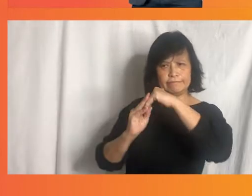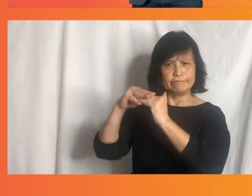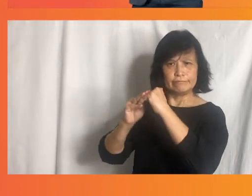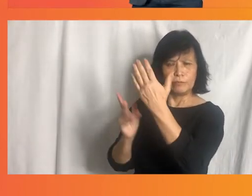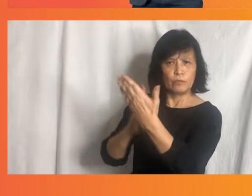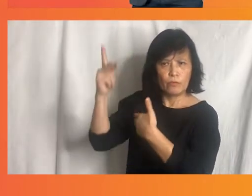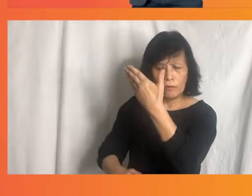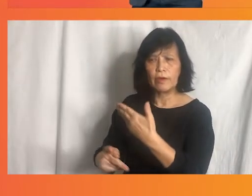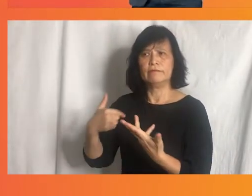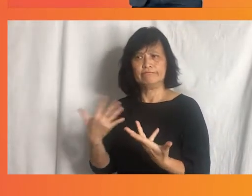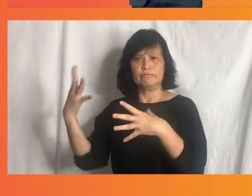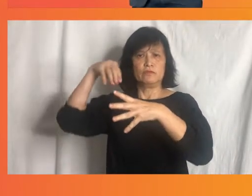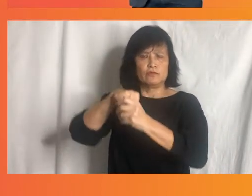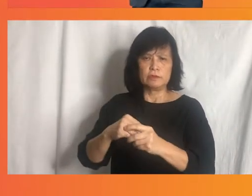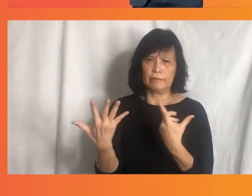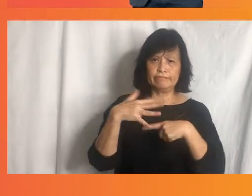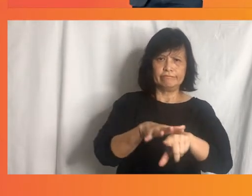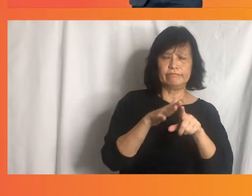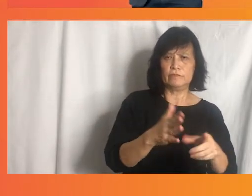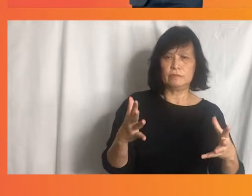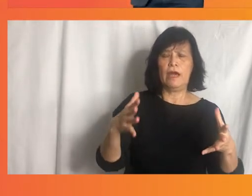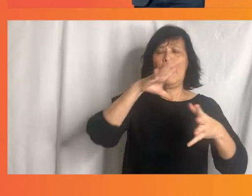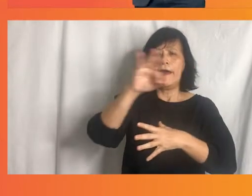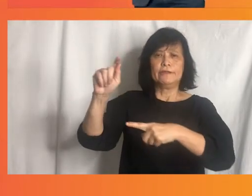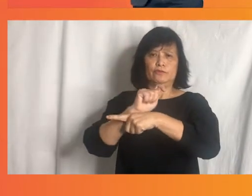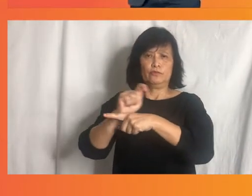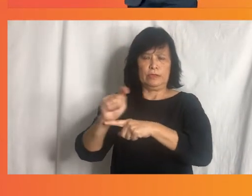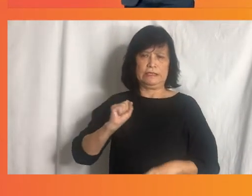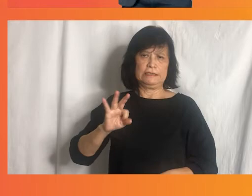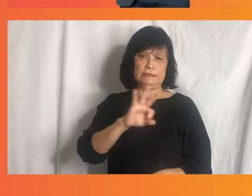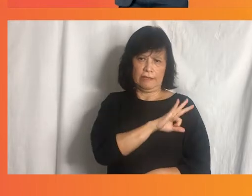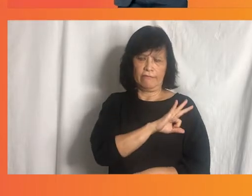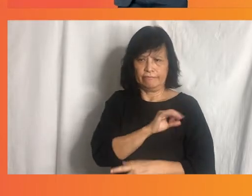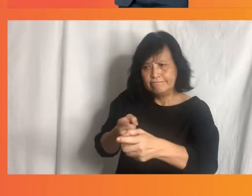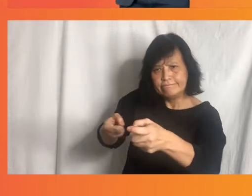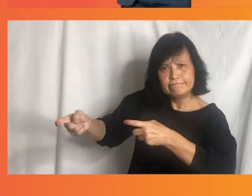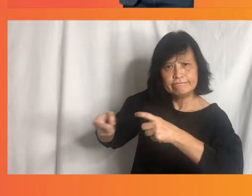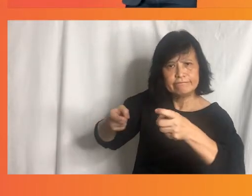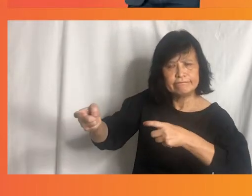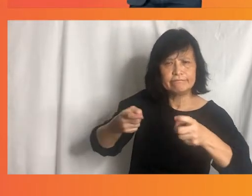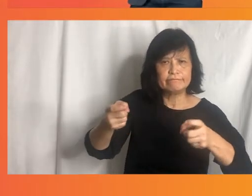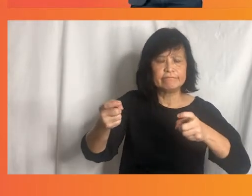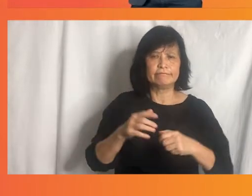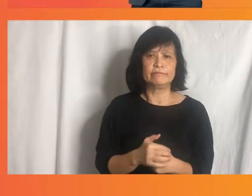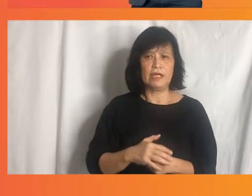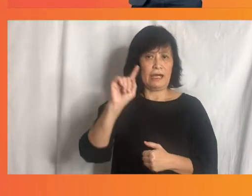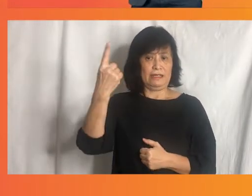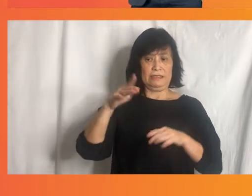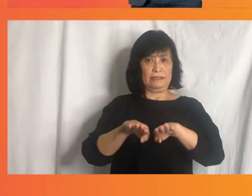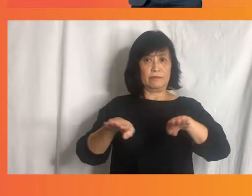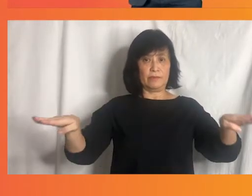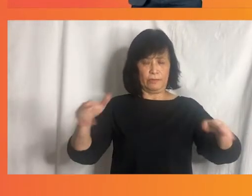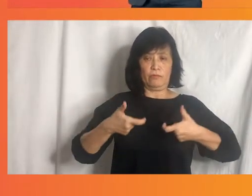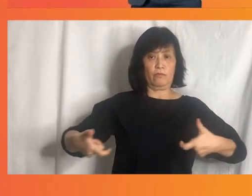into inclusive pathways, and most importantly, train staff to be able to manage them. I guess a platform like this conference